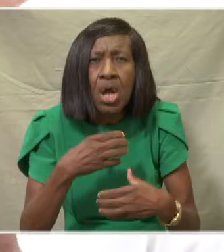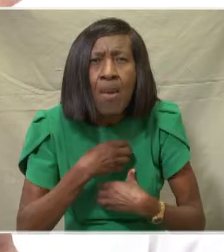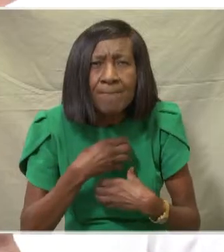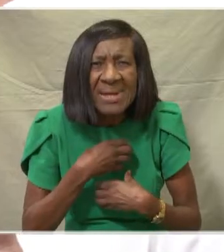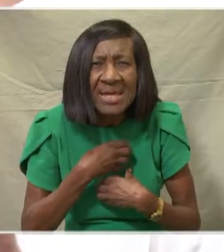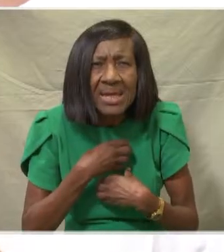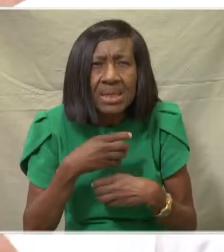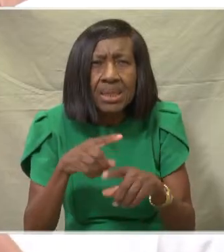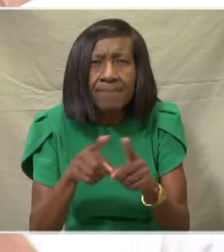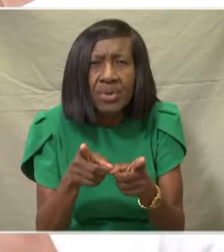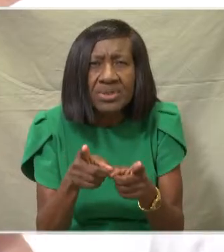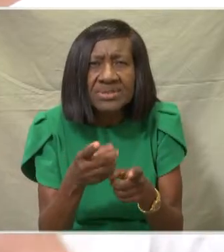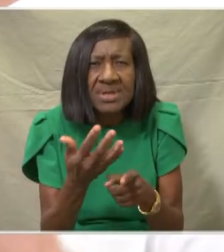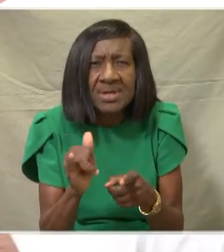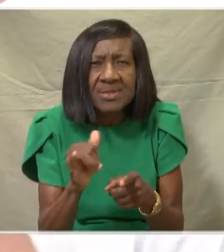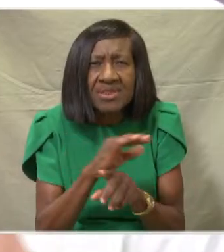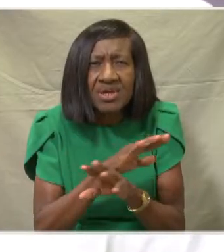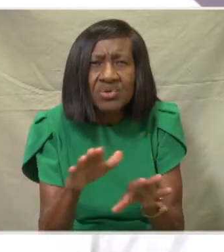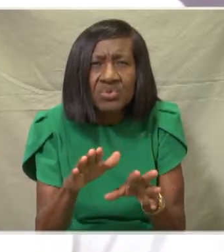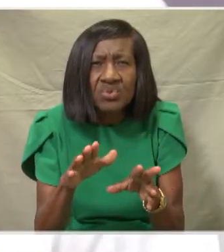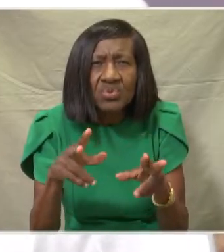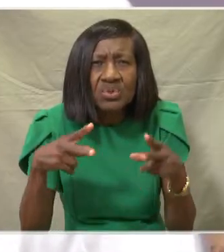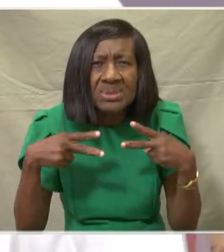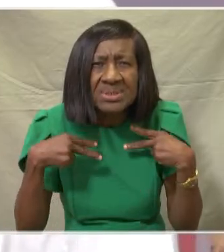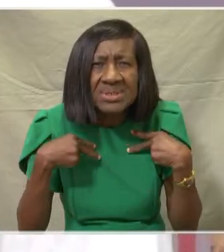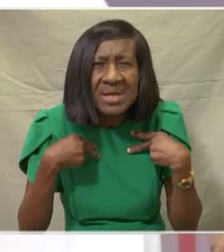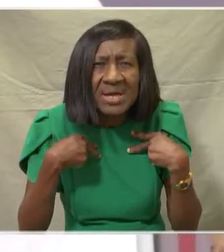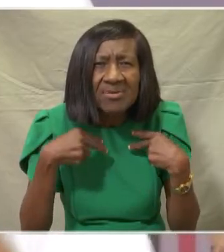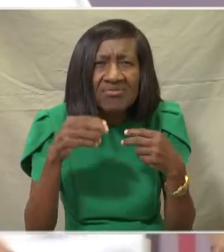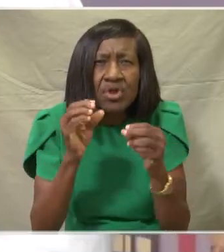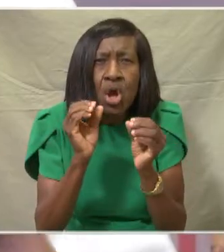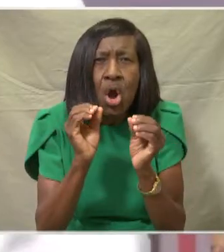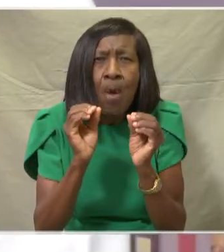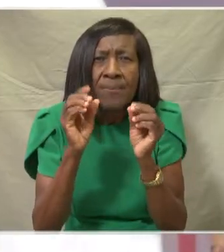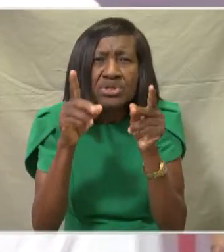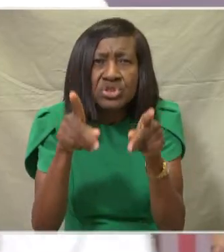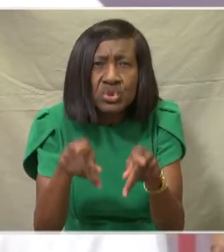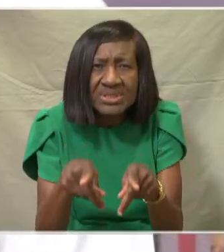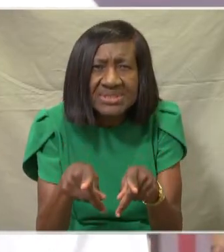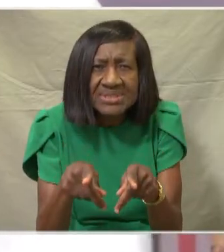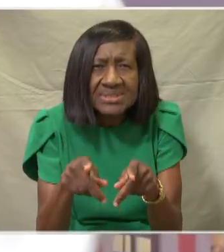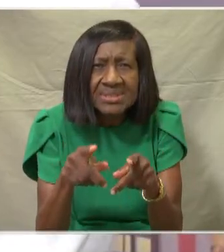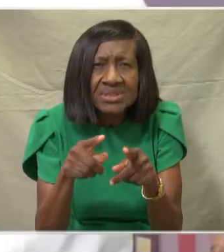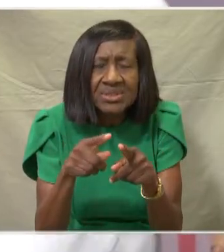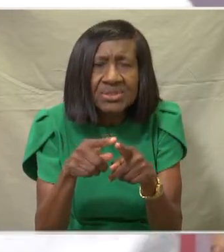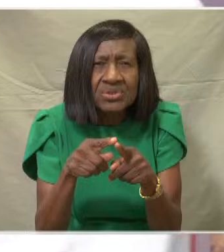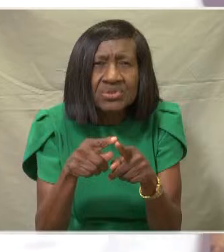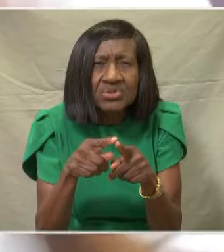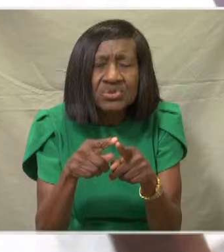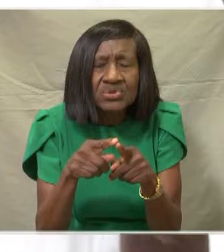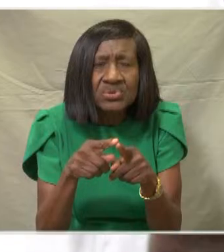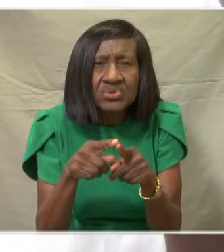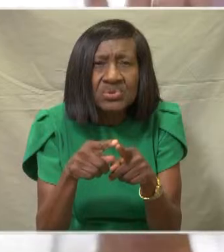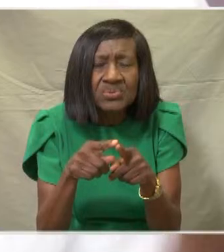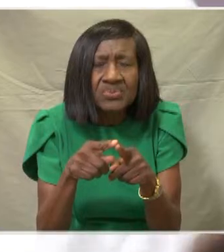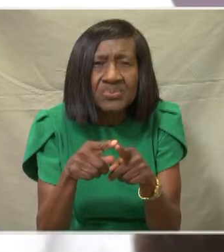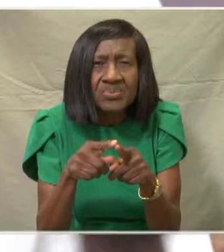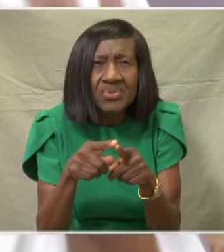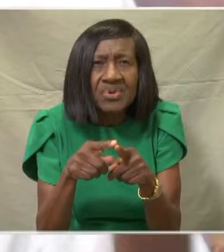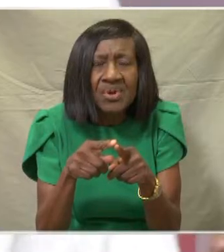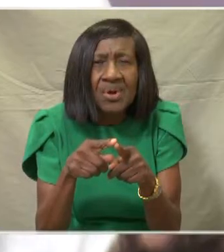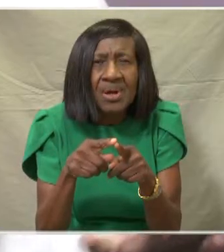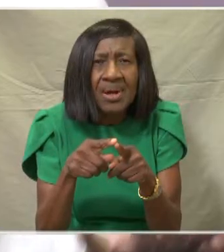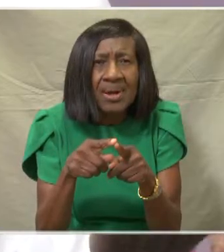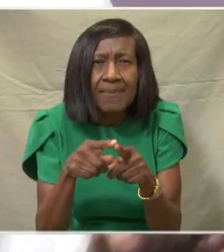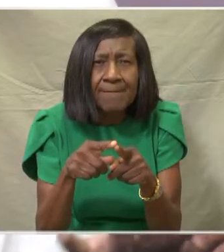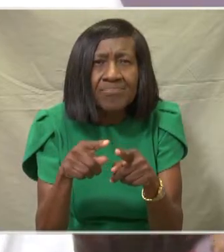any sort of opportunity to be able to have a level playing field. They're effectively against the power of the state and the